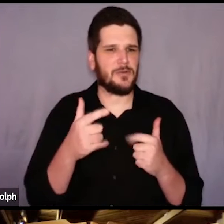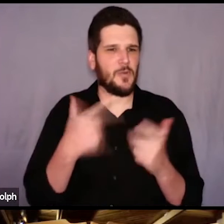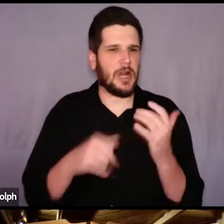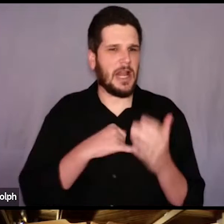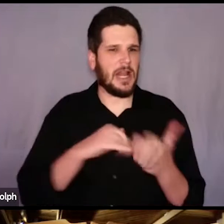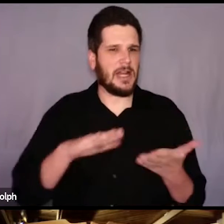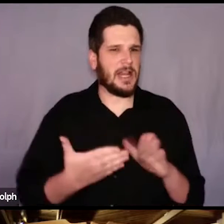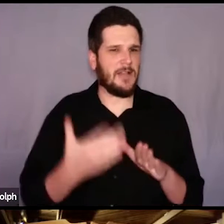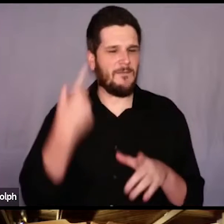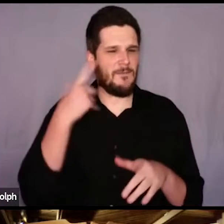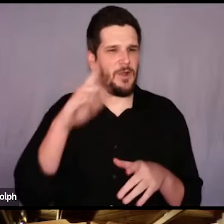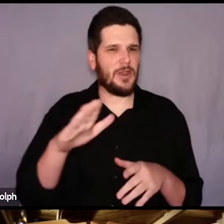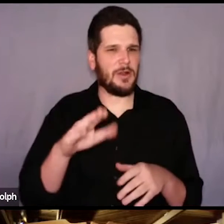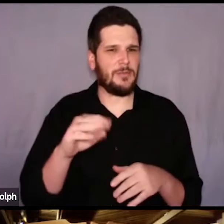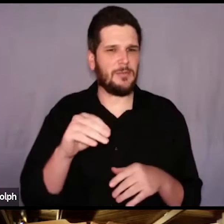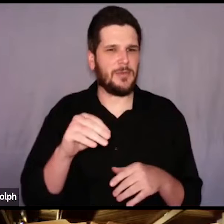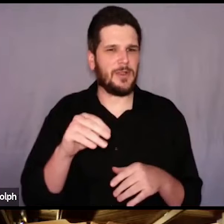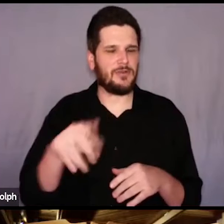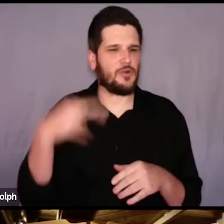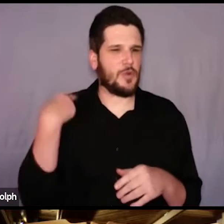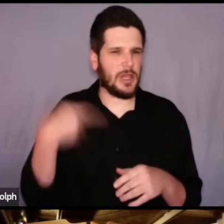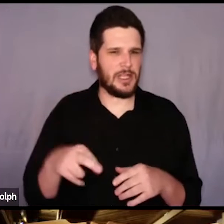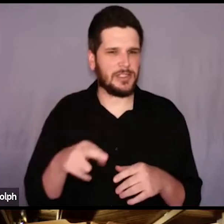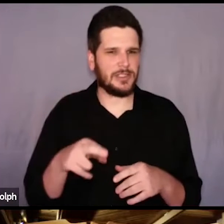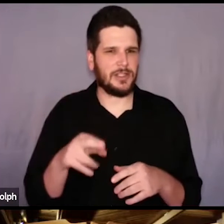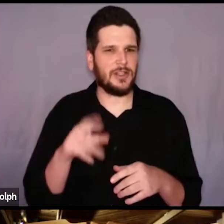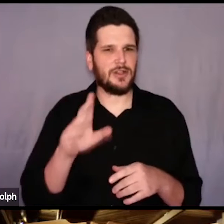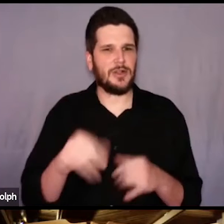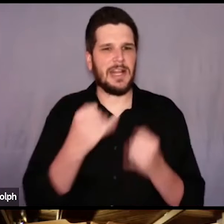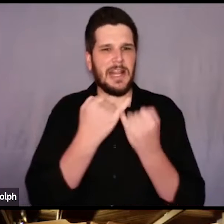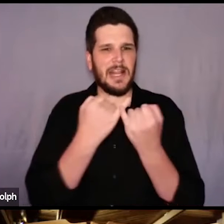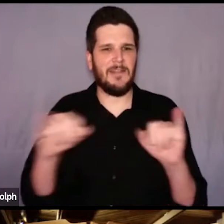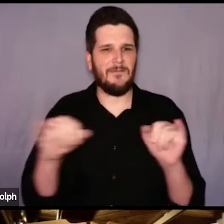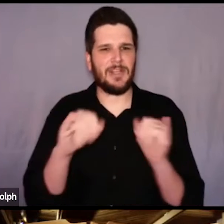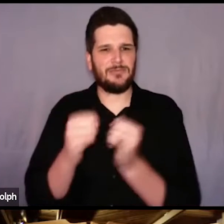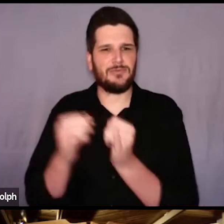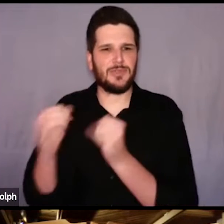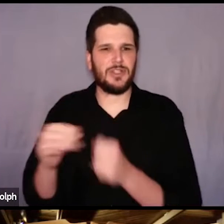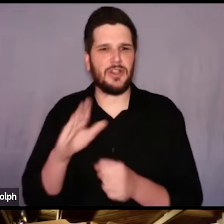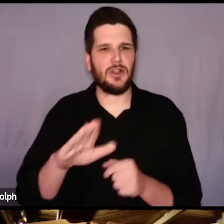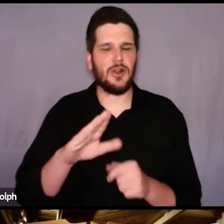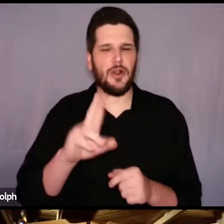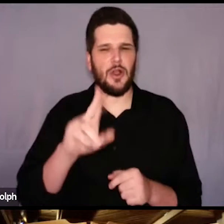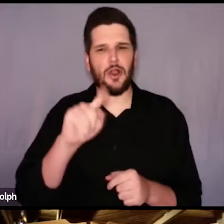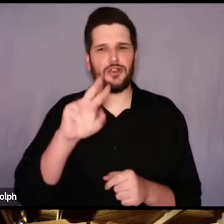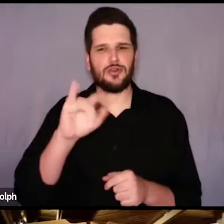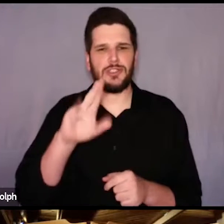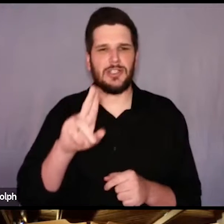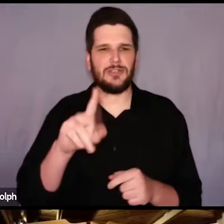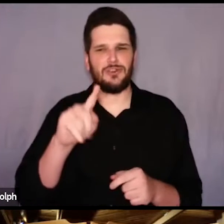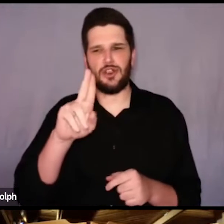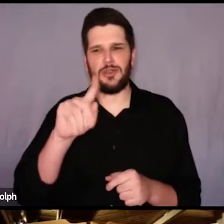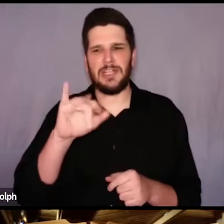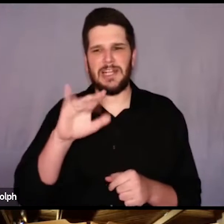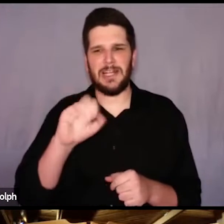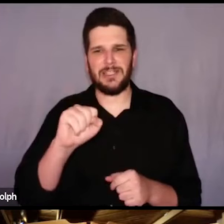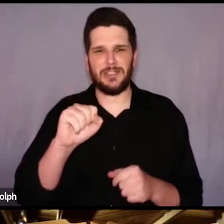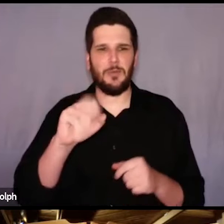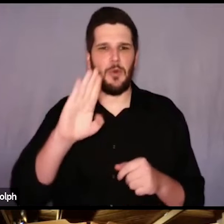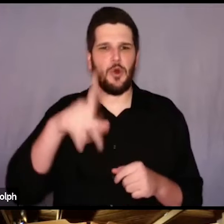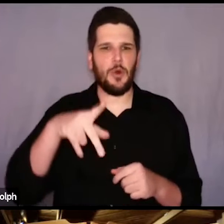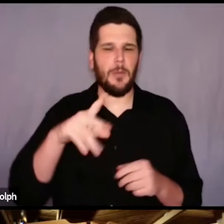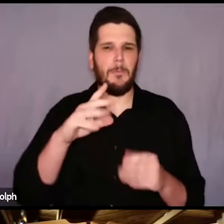myths, their religion of individualism. Their altar to utilitarianism needs crip bones and blood